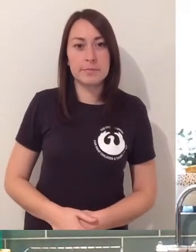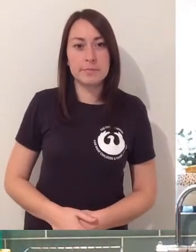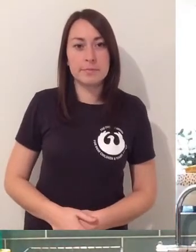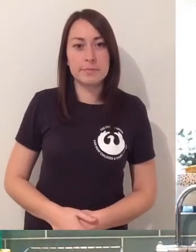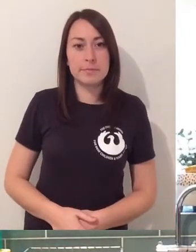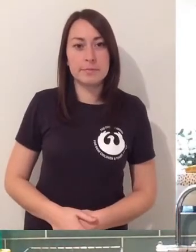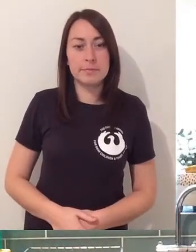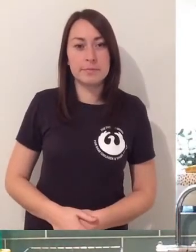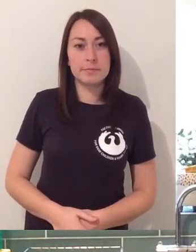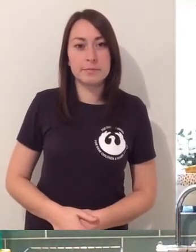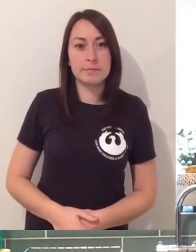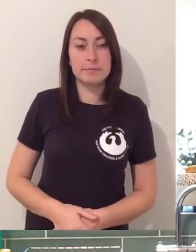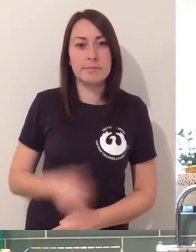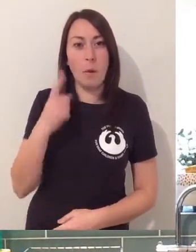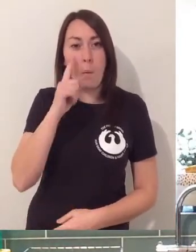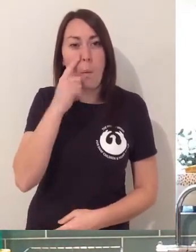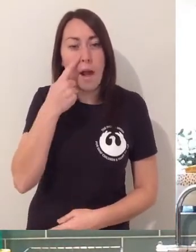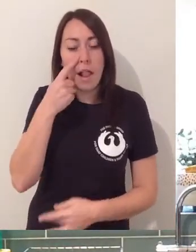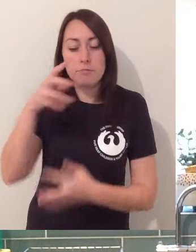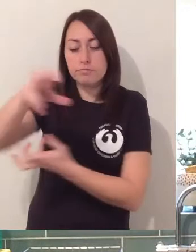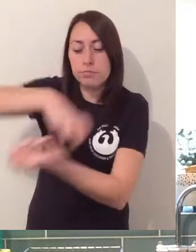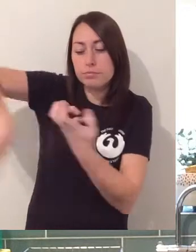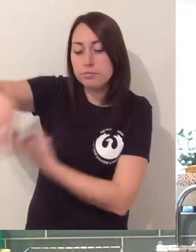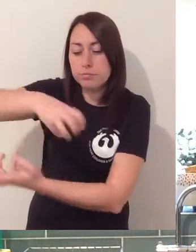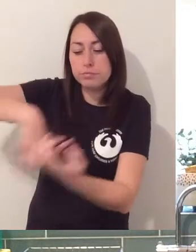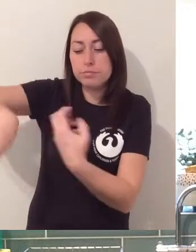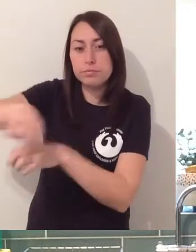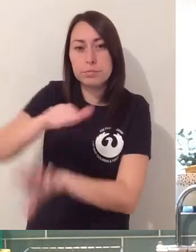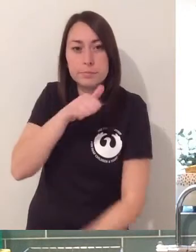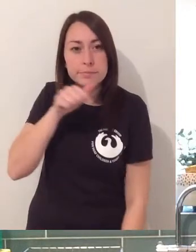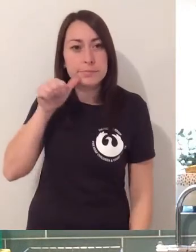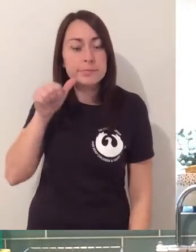so they get nice and coated in all of that oil.